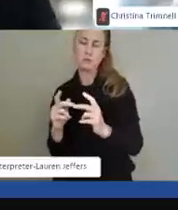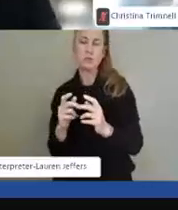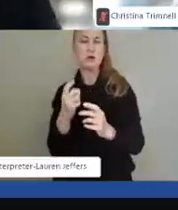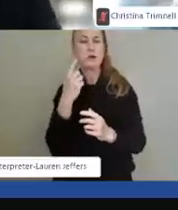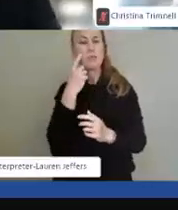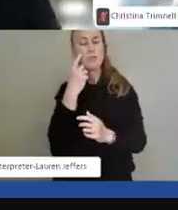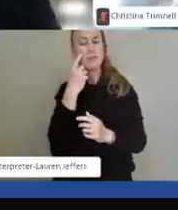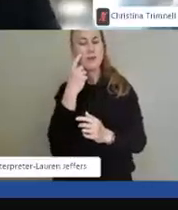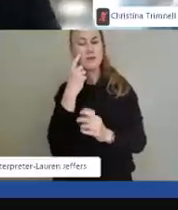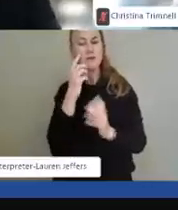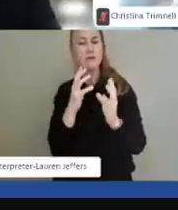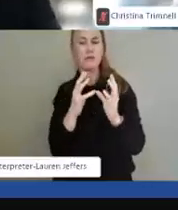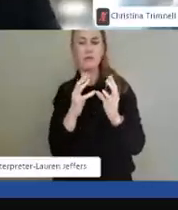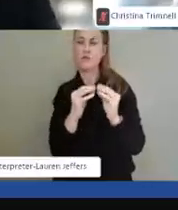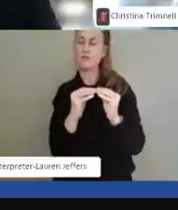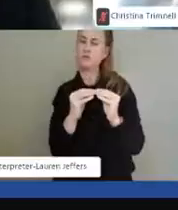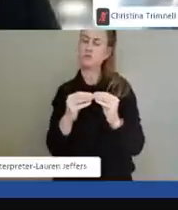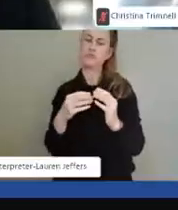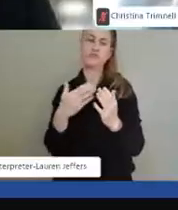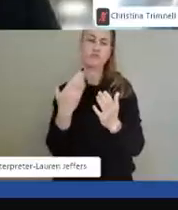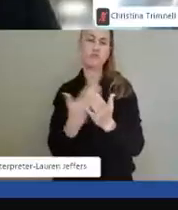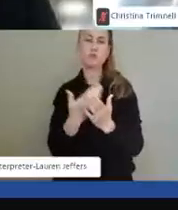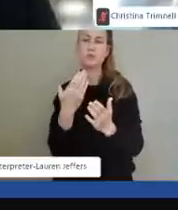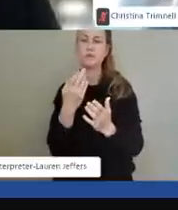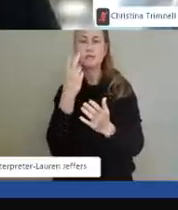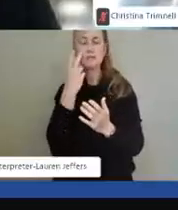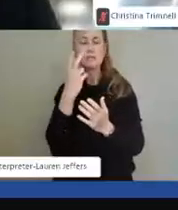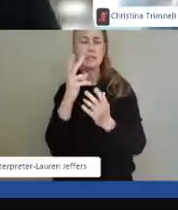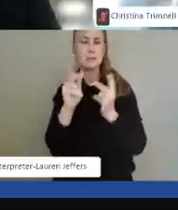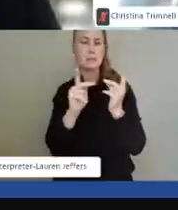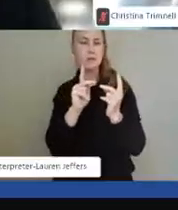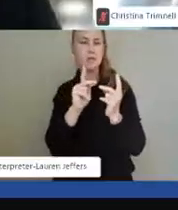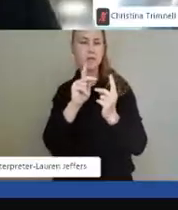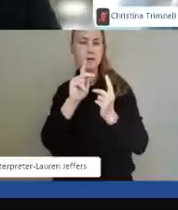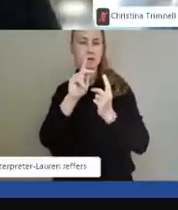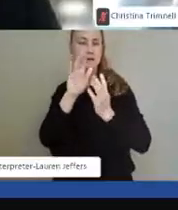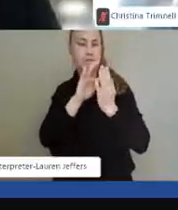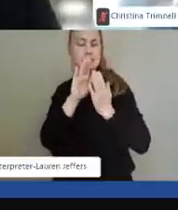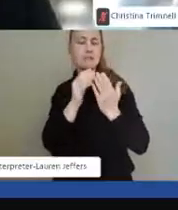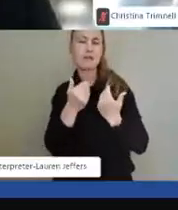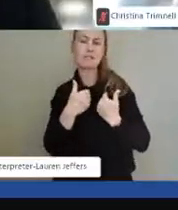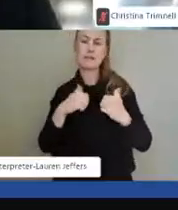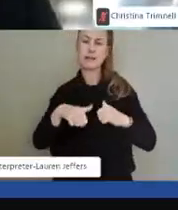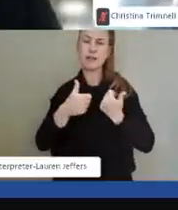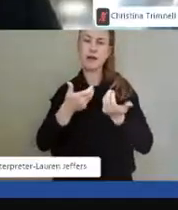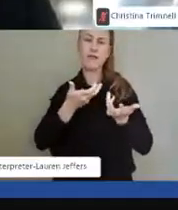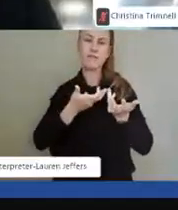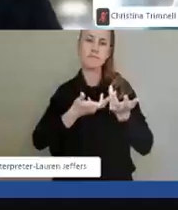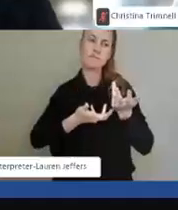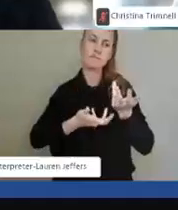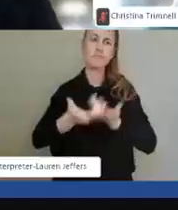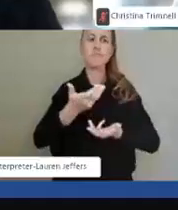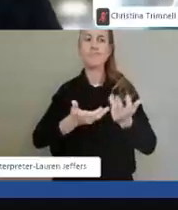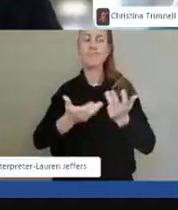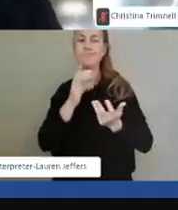our conference proved that seeing people face to face and having live interaction is really a way